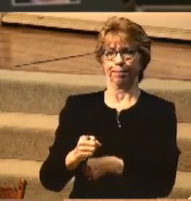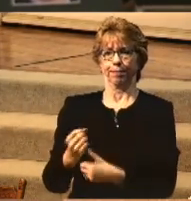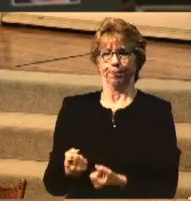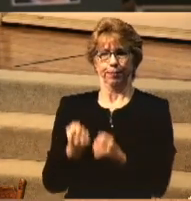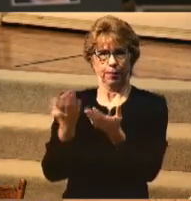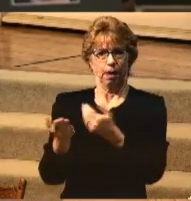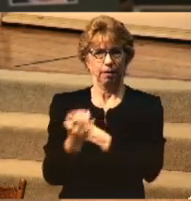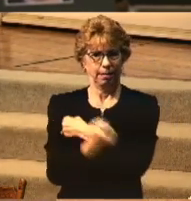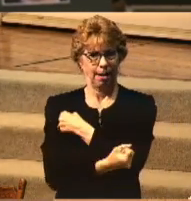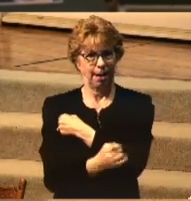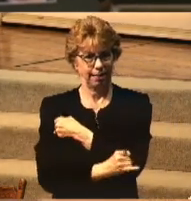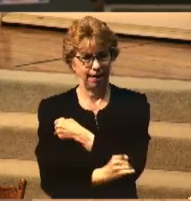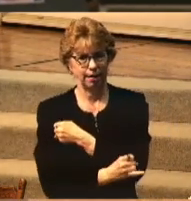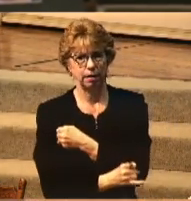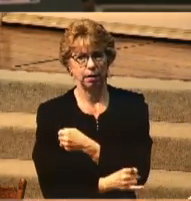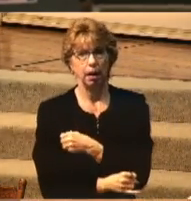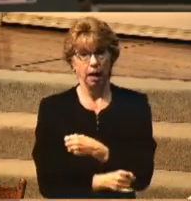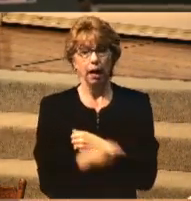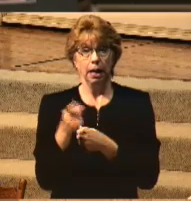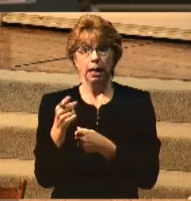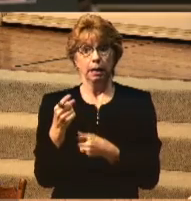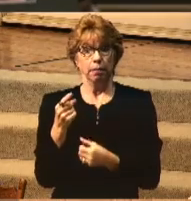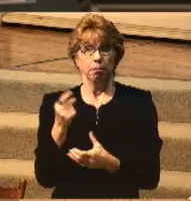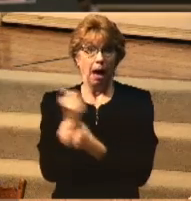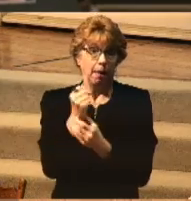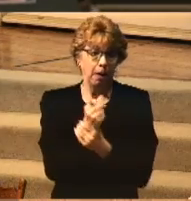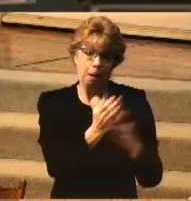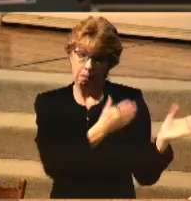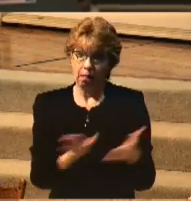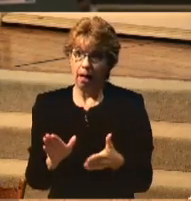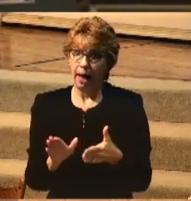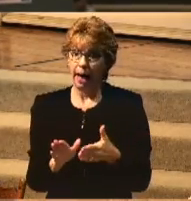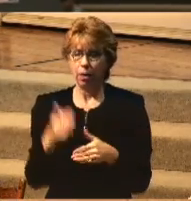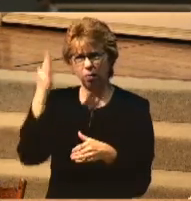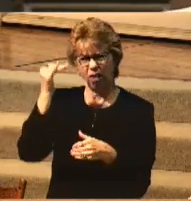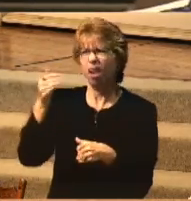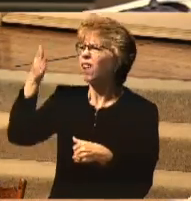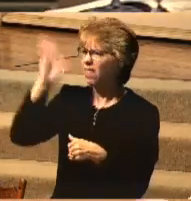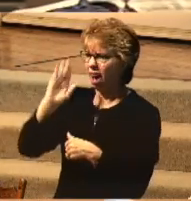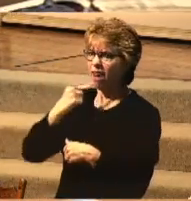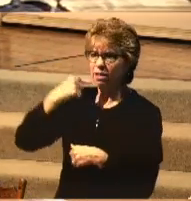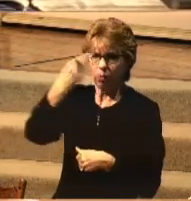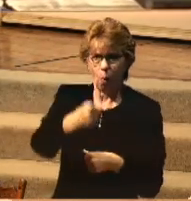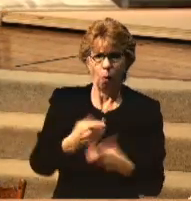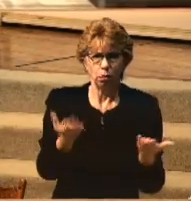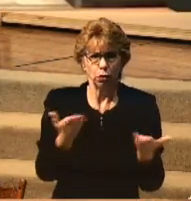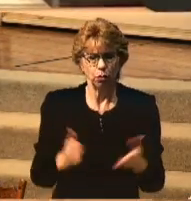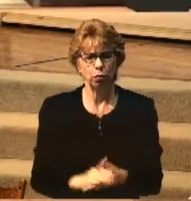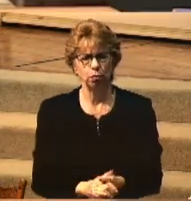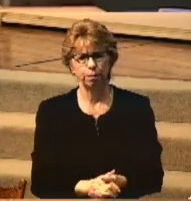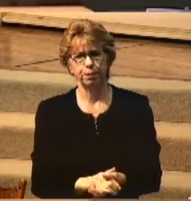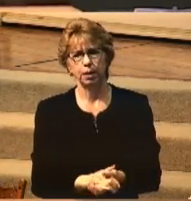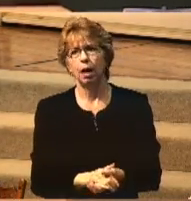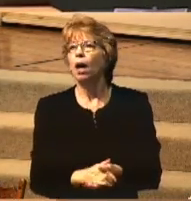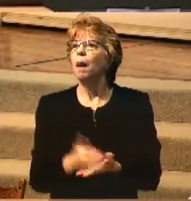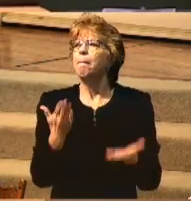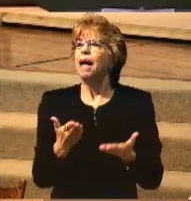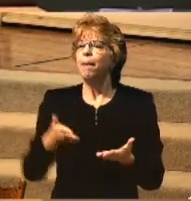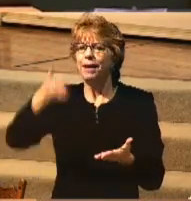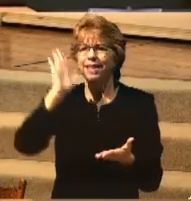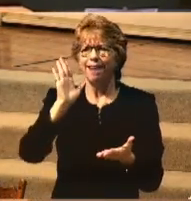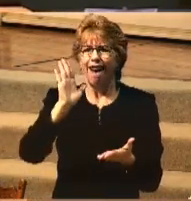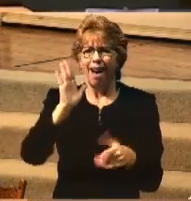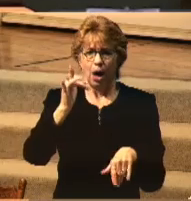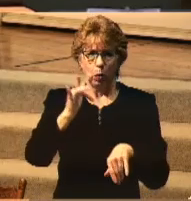planning to because God told him to do so. You know, there are times that God may put his finger on something